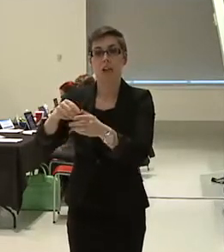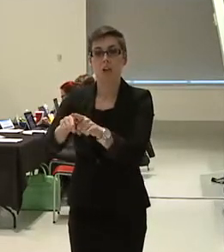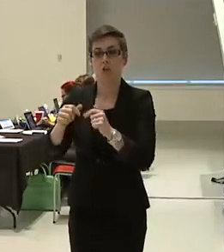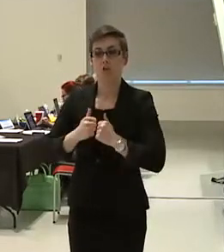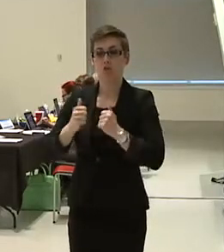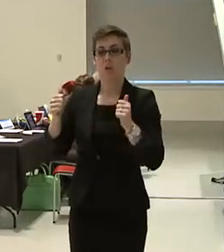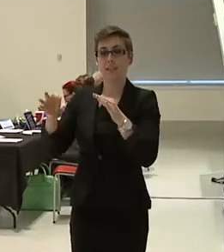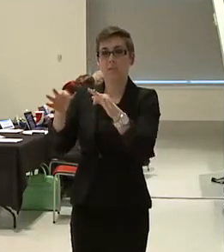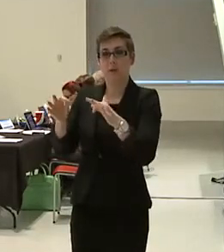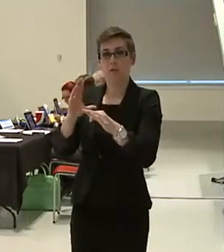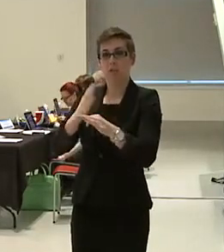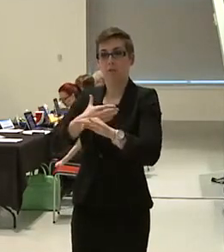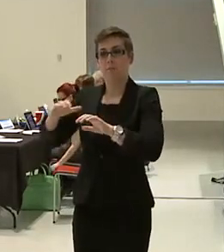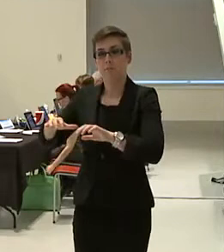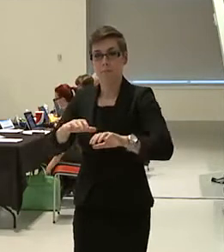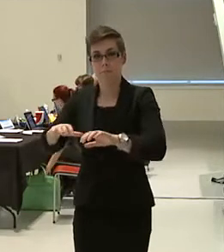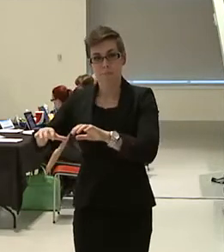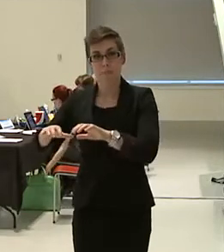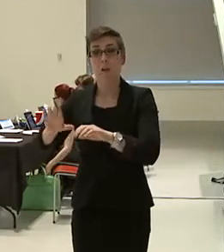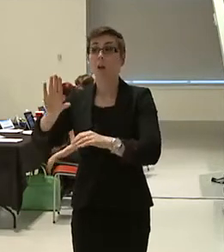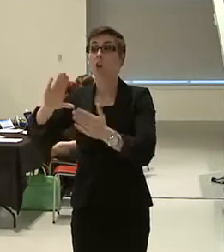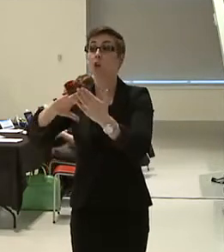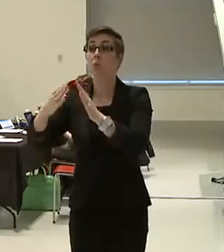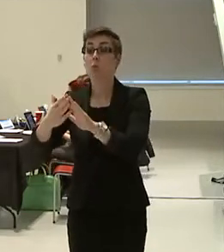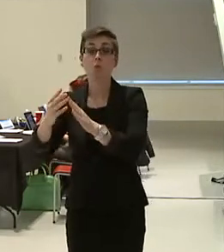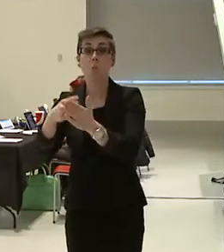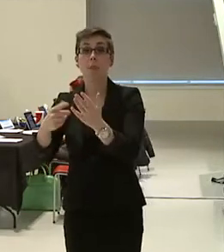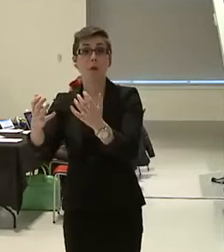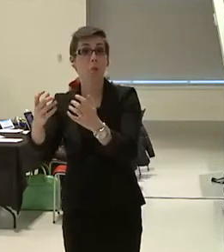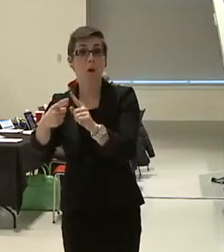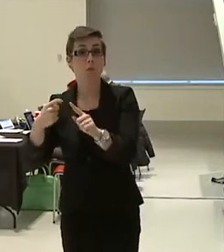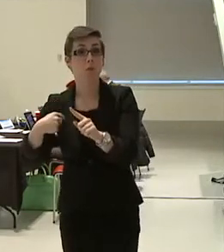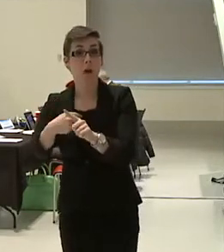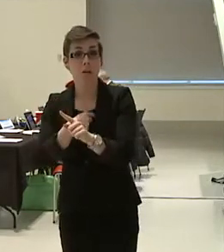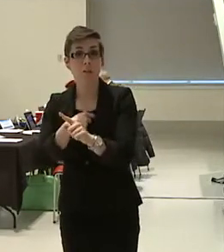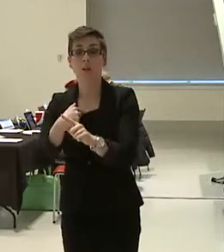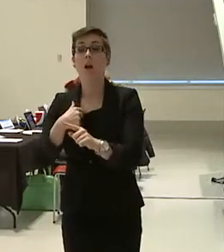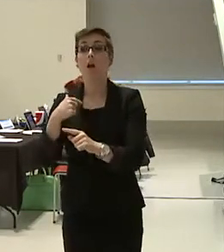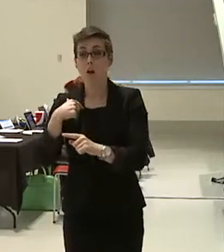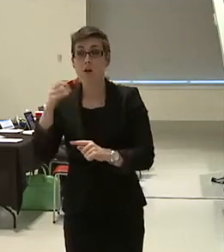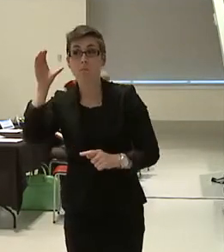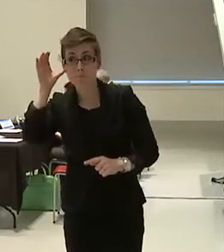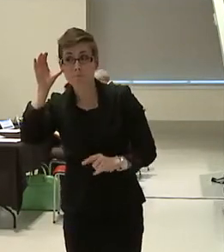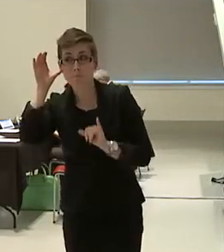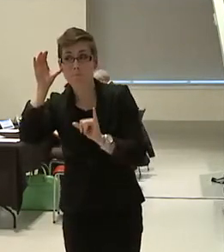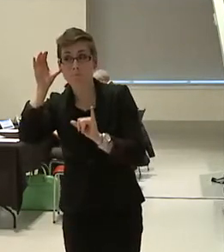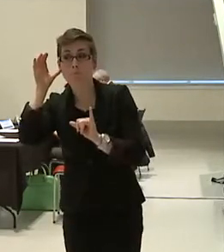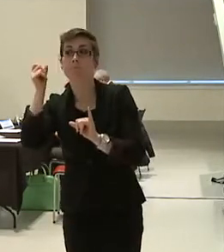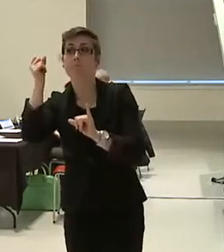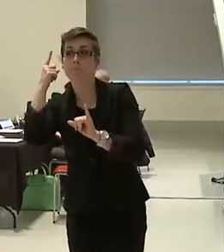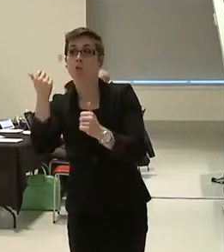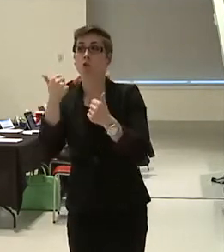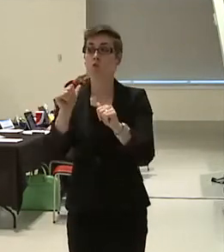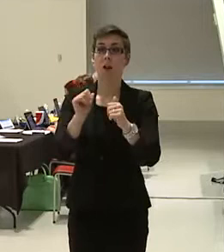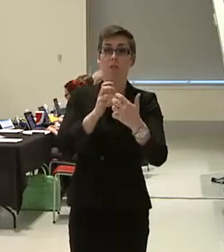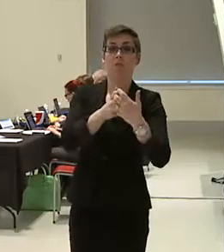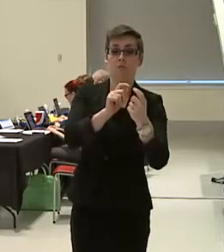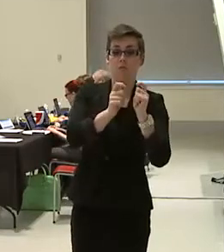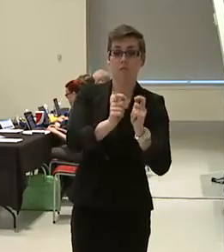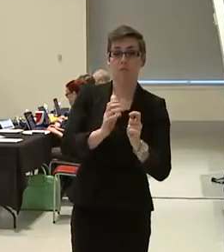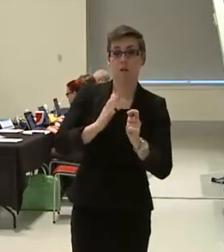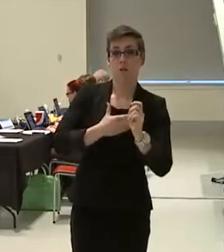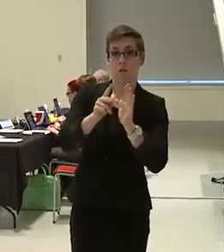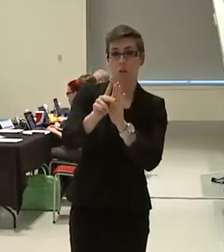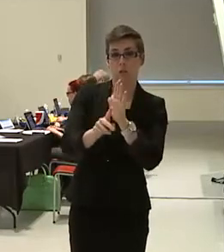listening to what the community wanted from us to build transparency. We established Twitter town halls where officers from